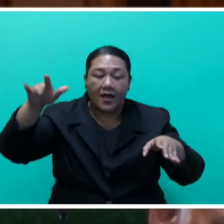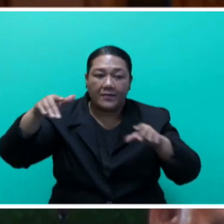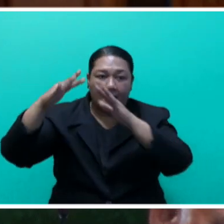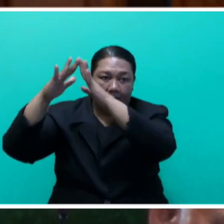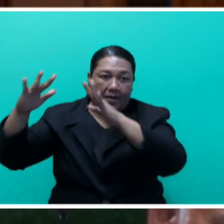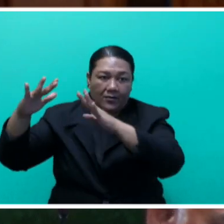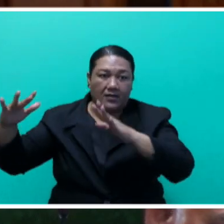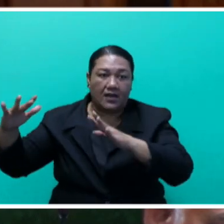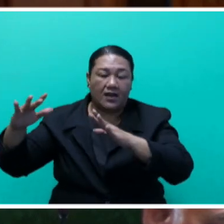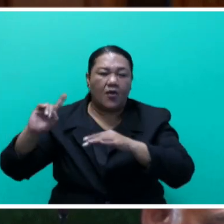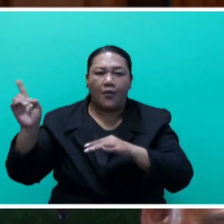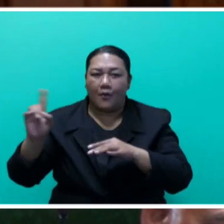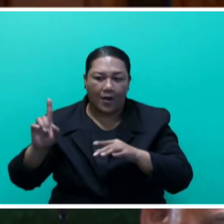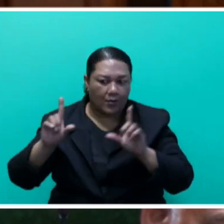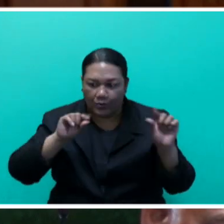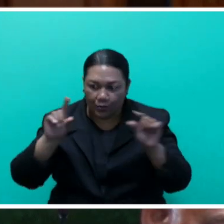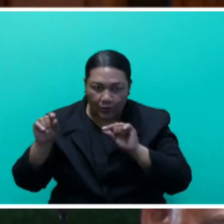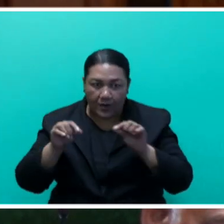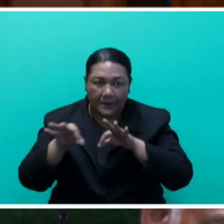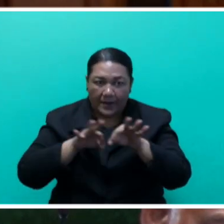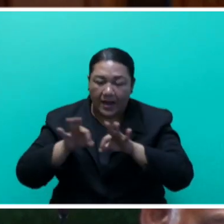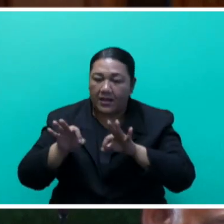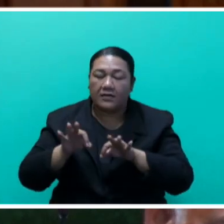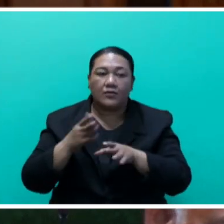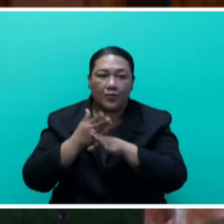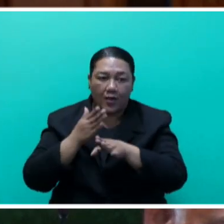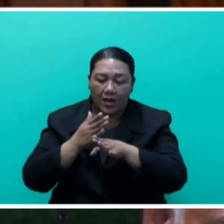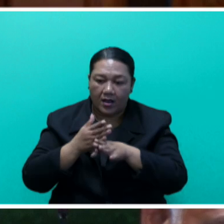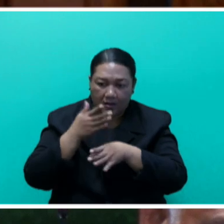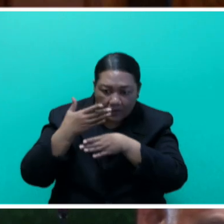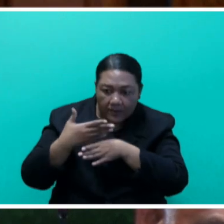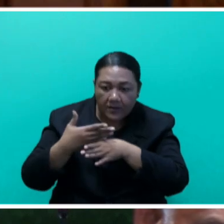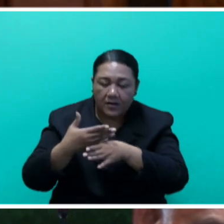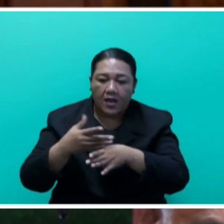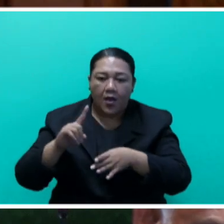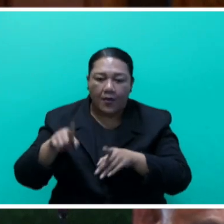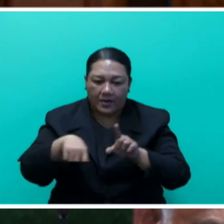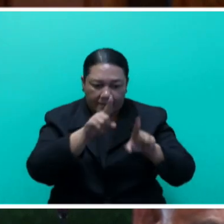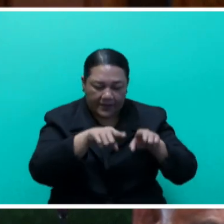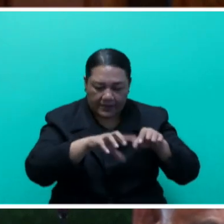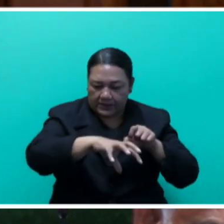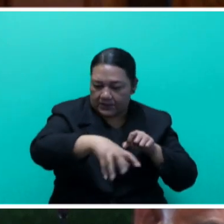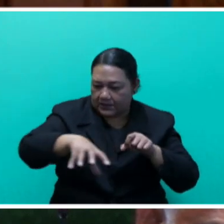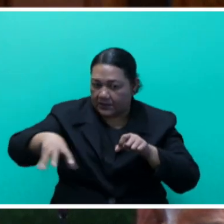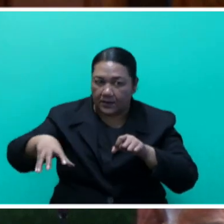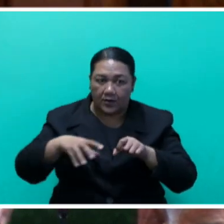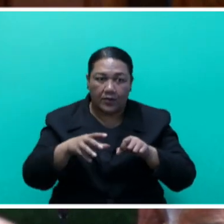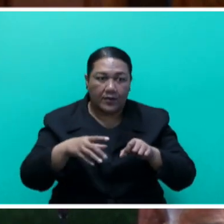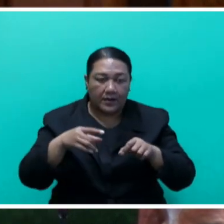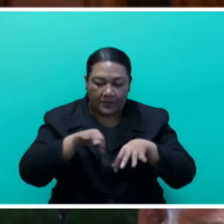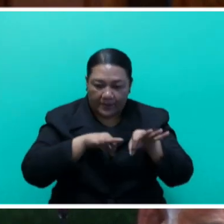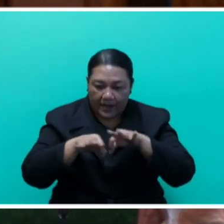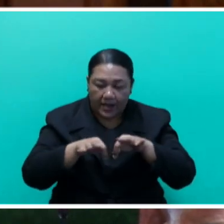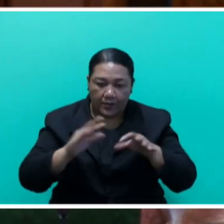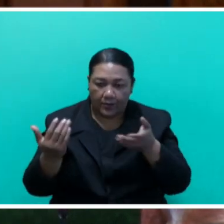mountains, where we will be working. It will be a multi-sector approach. We'll be working together